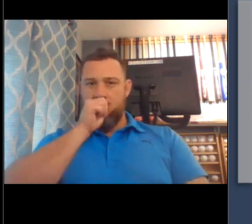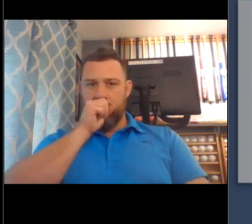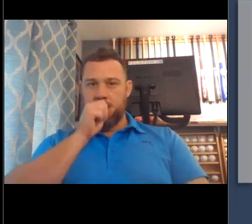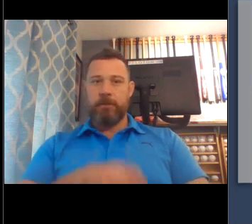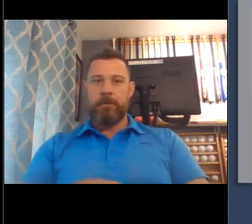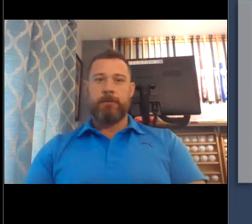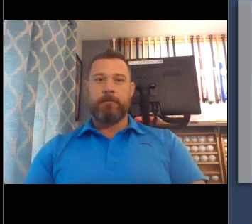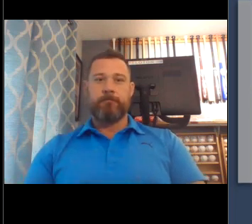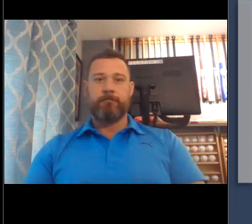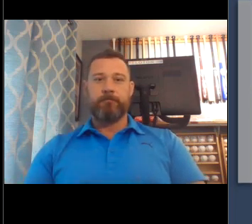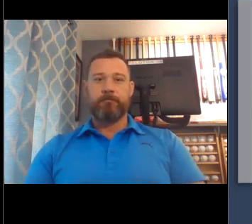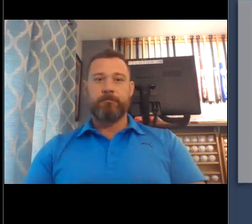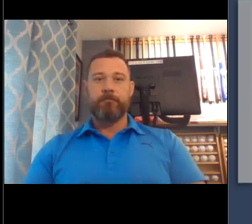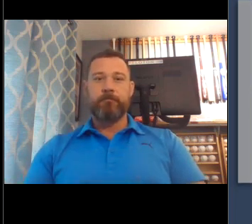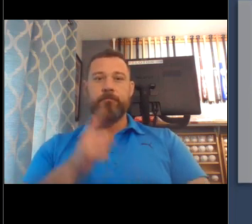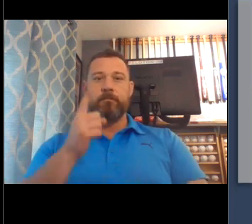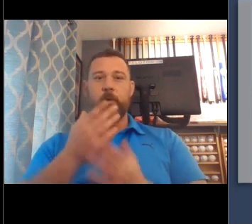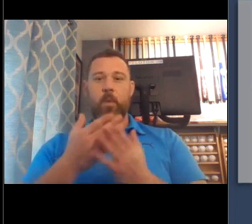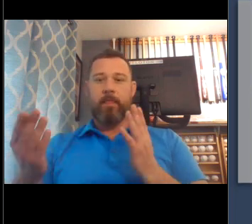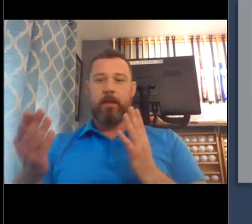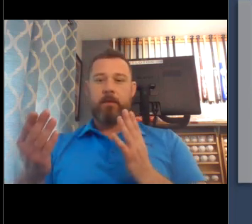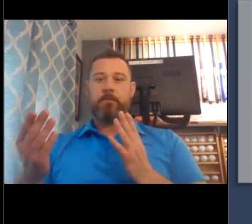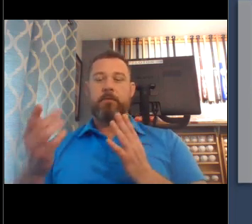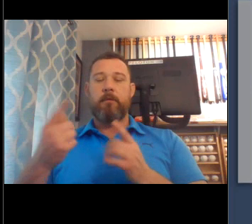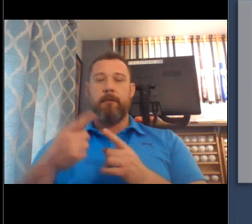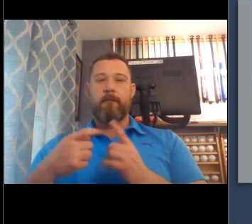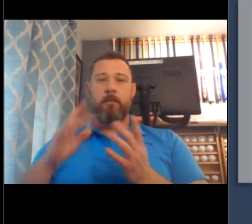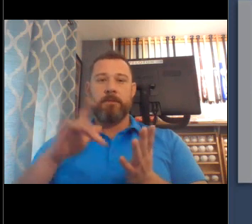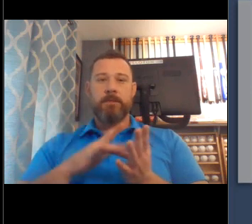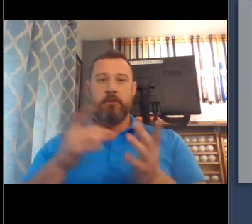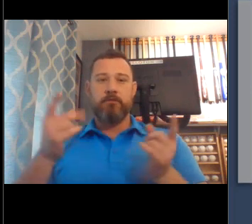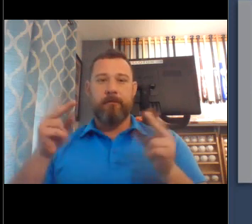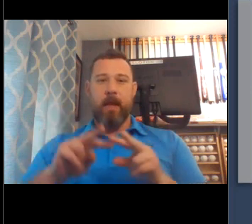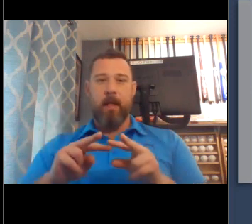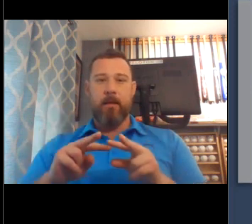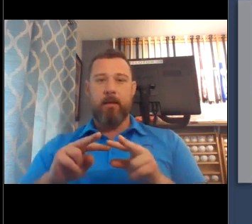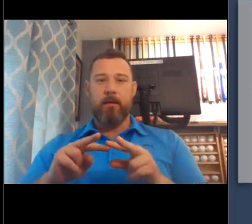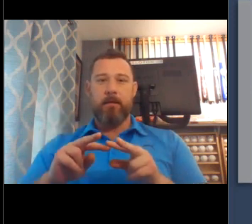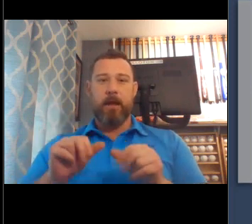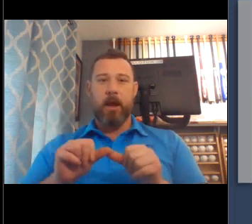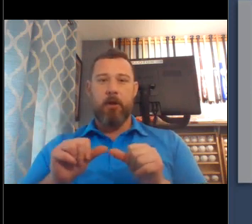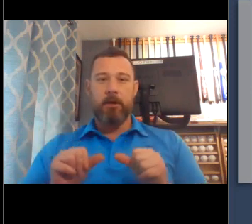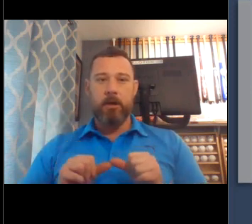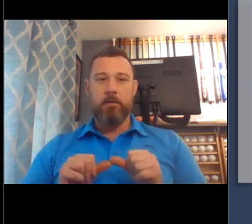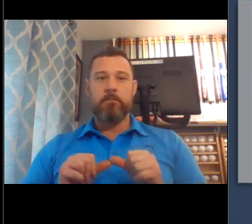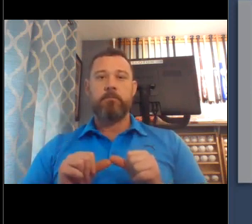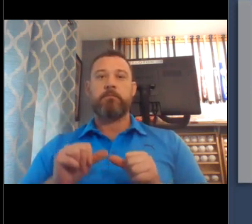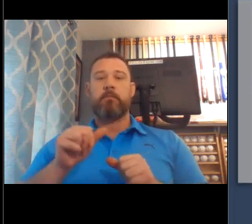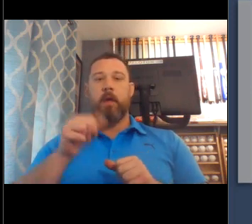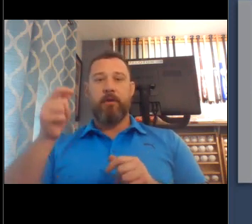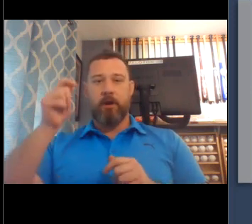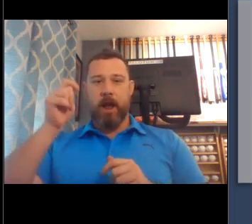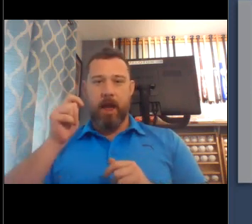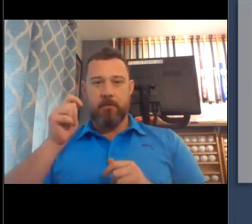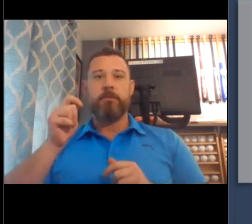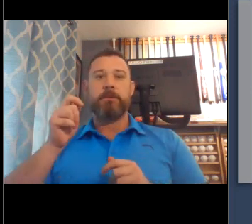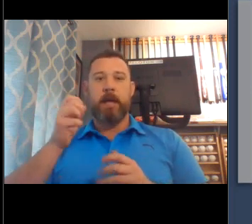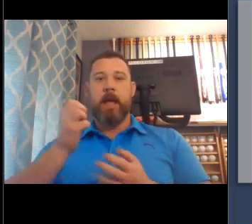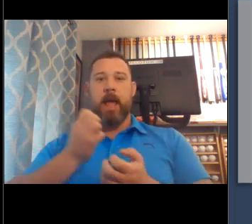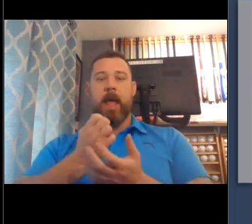Thank you, Brian. You know, one of the things just from a Central Valley area, putting my other hat on as an economic